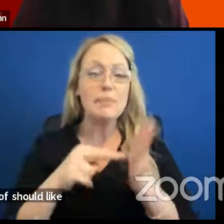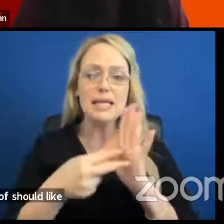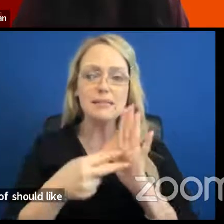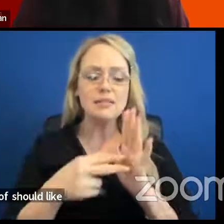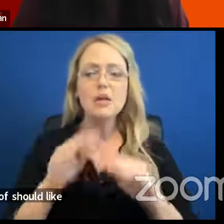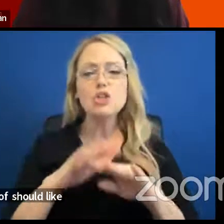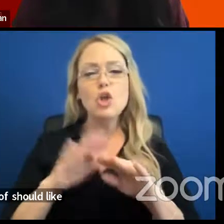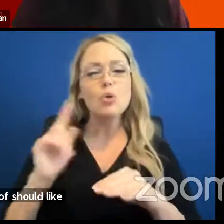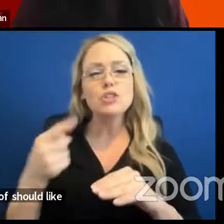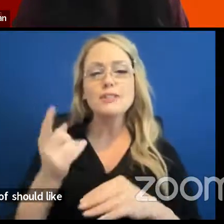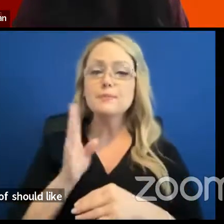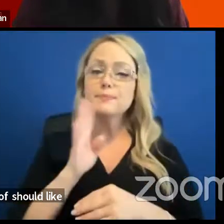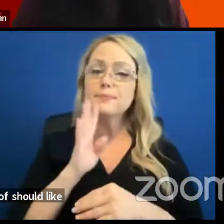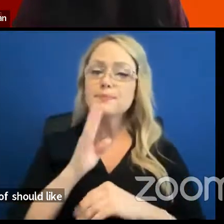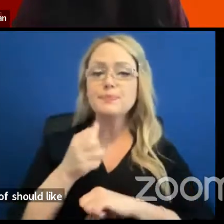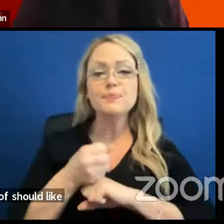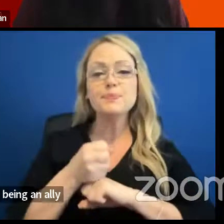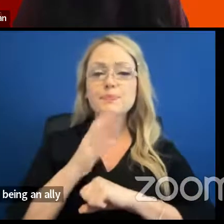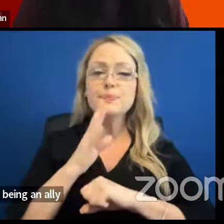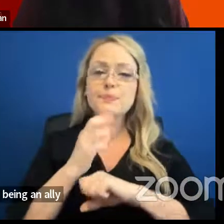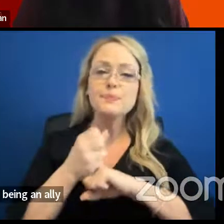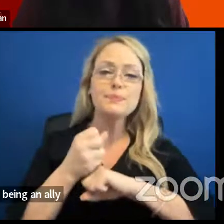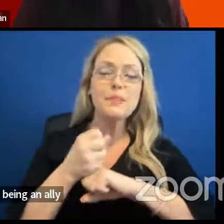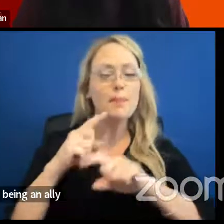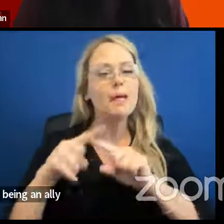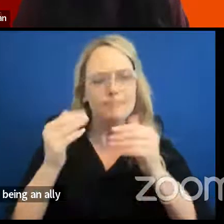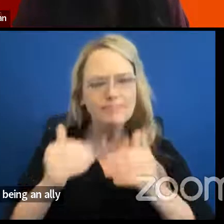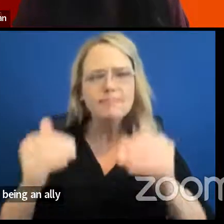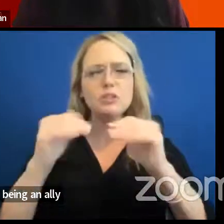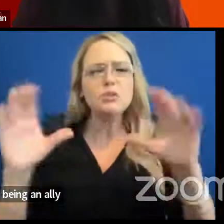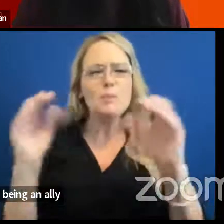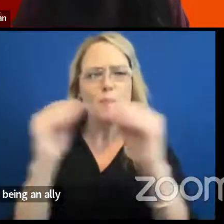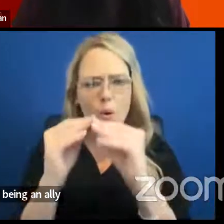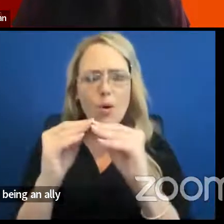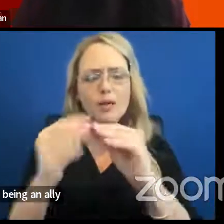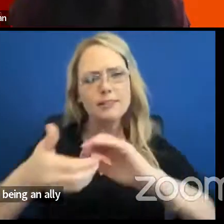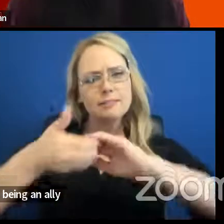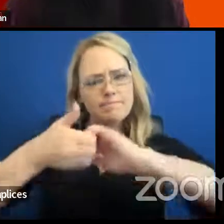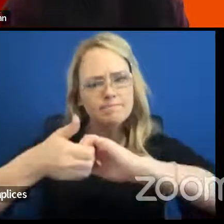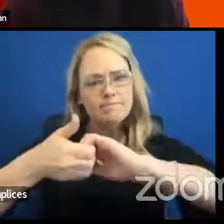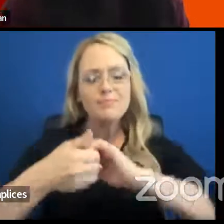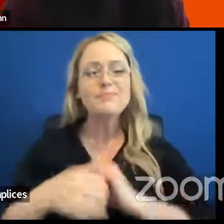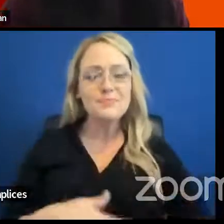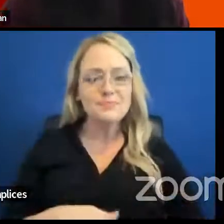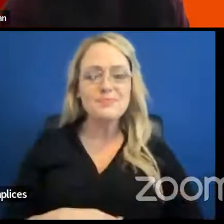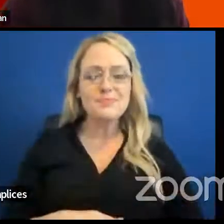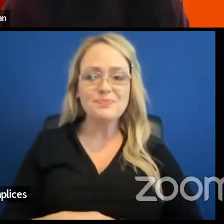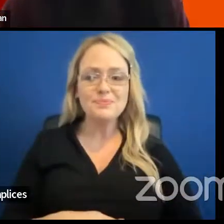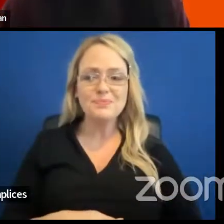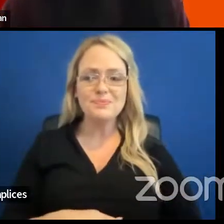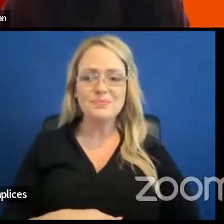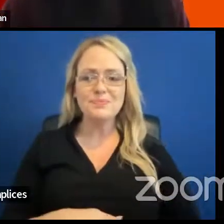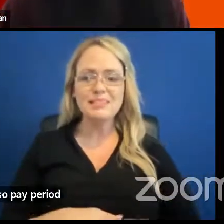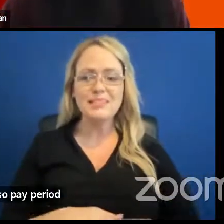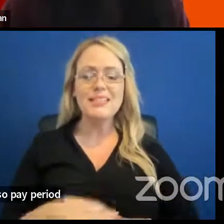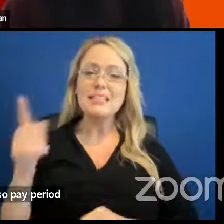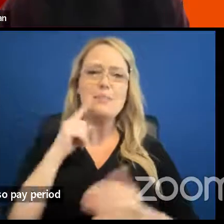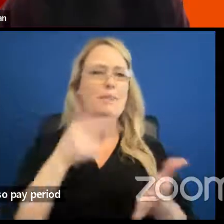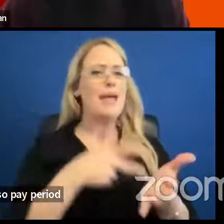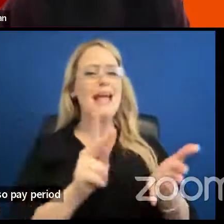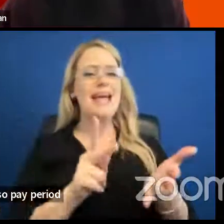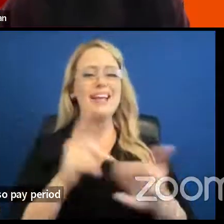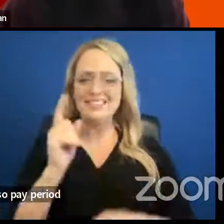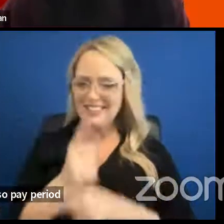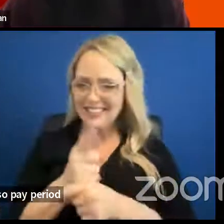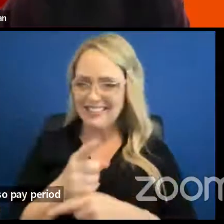being an ally, right? Let's win it together. That's what an accomplice is. So. Pay, period. Yeah, give back the land, Avi.